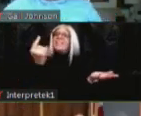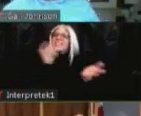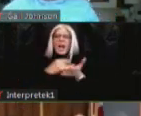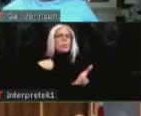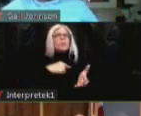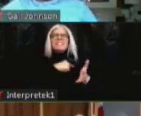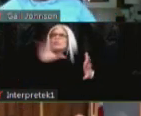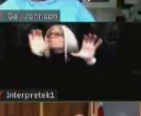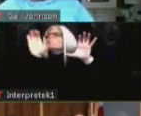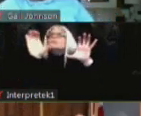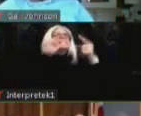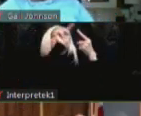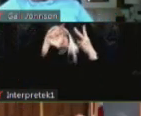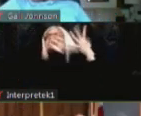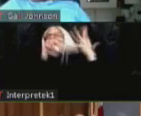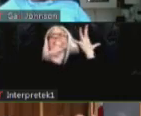hire a whole bunch of new